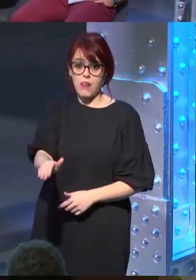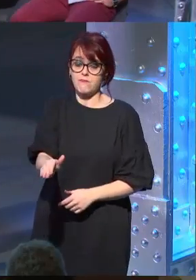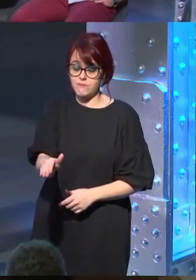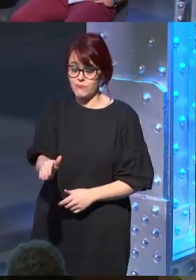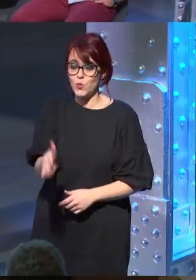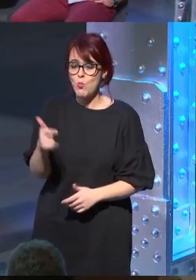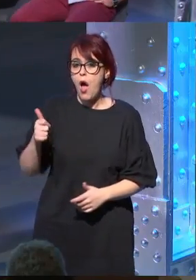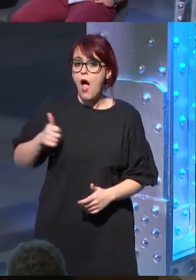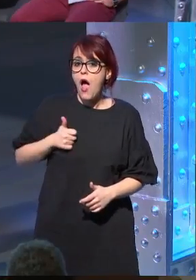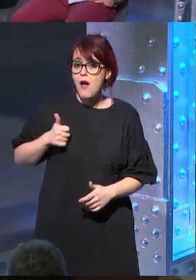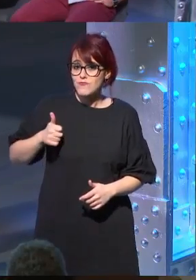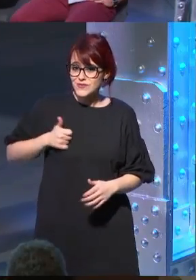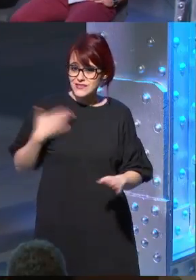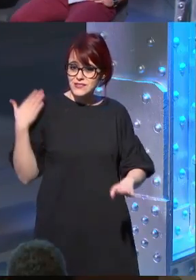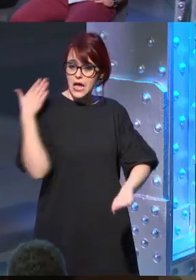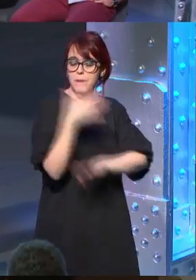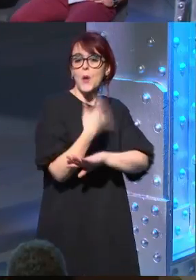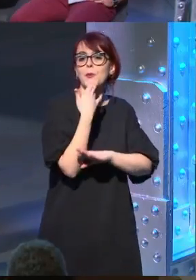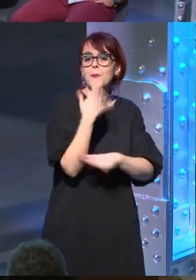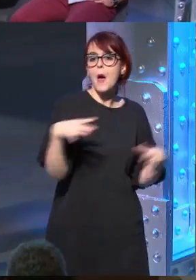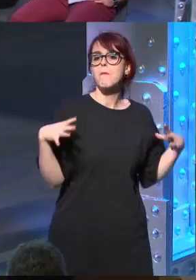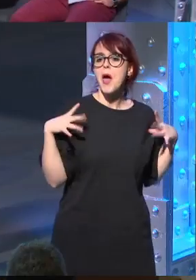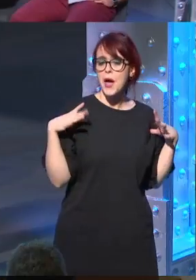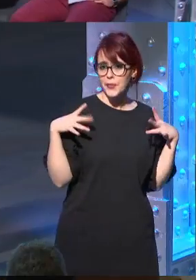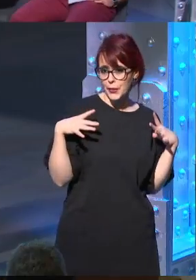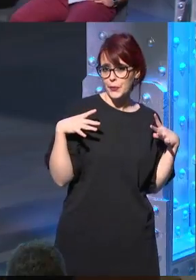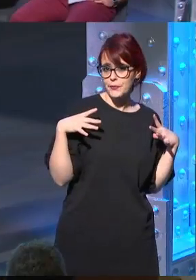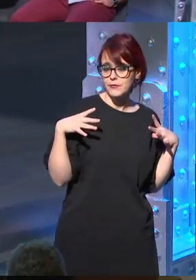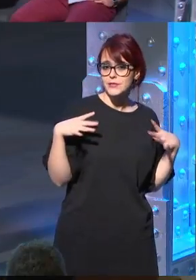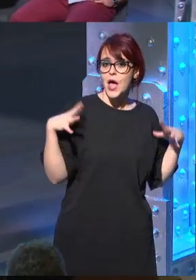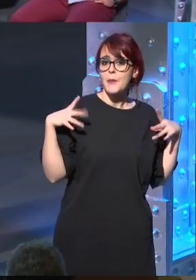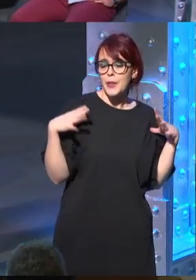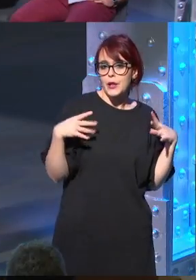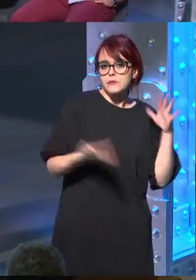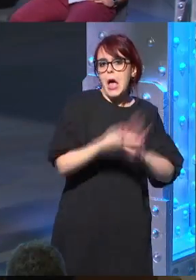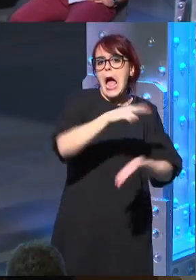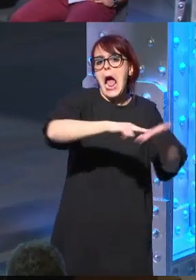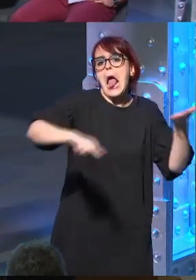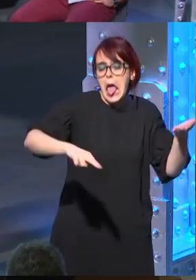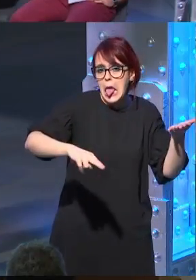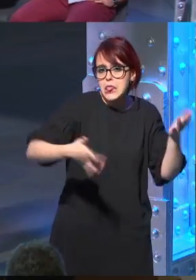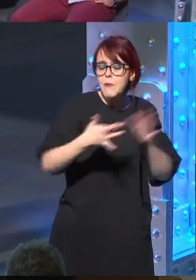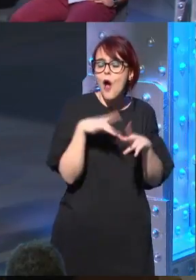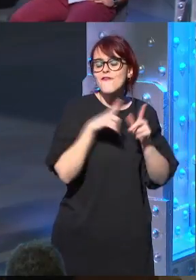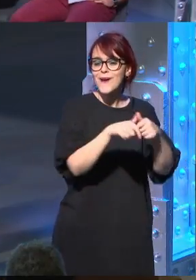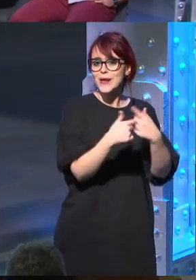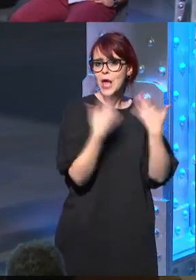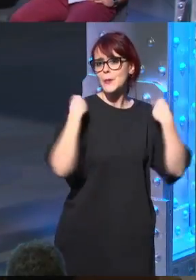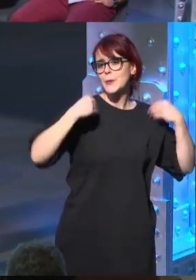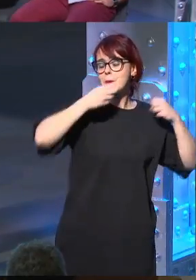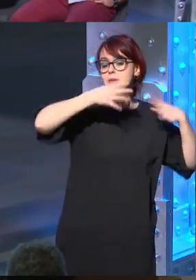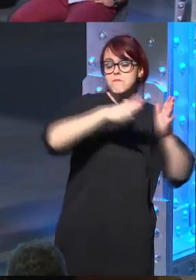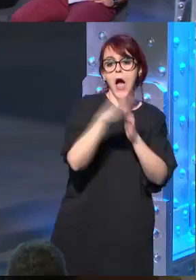know. You tell them where you are, and if this falls into the wrong hands, for instance, if you go on holidays